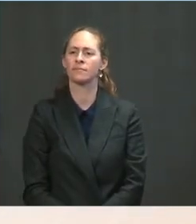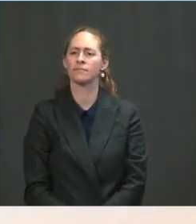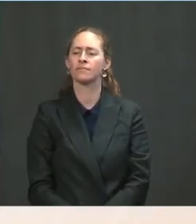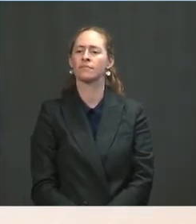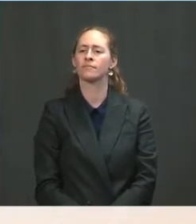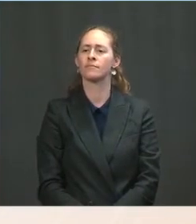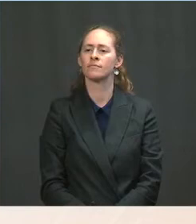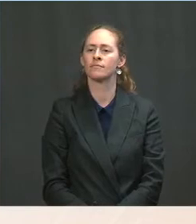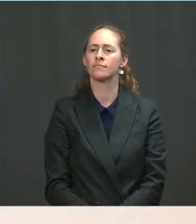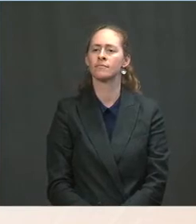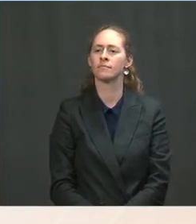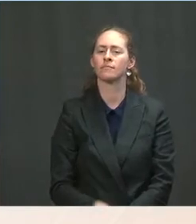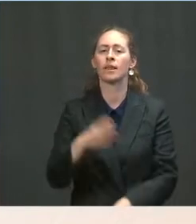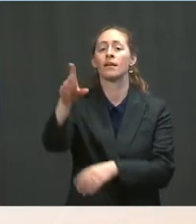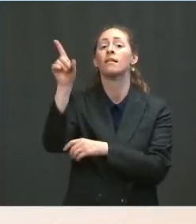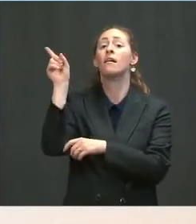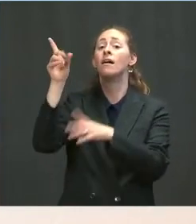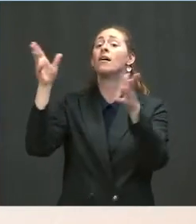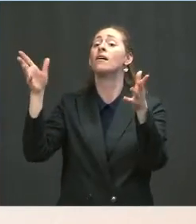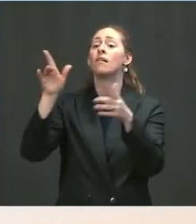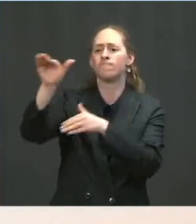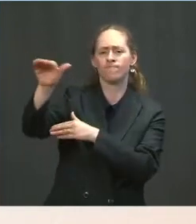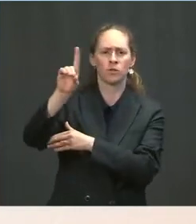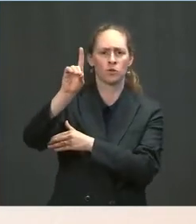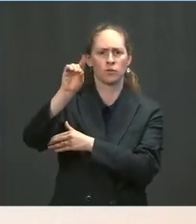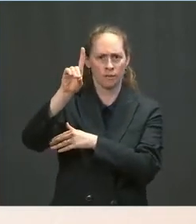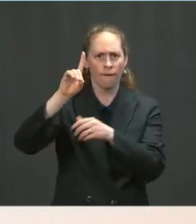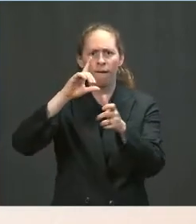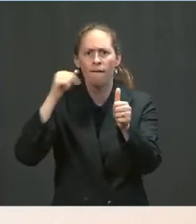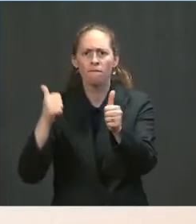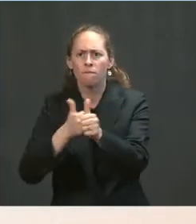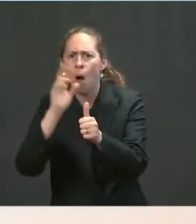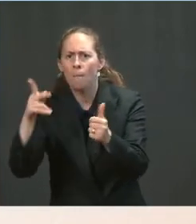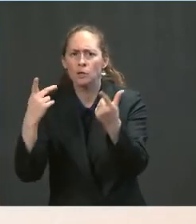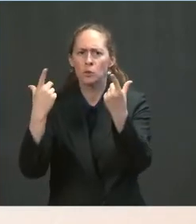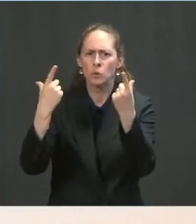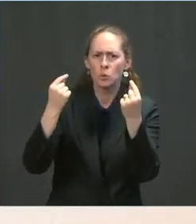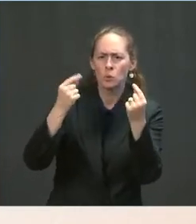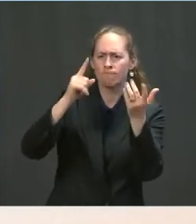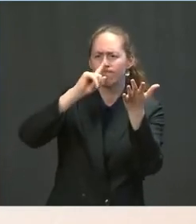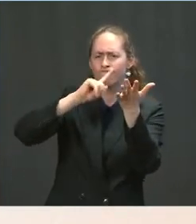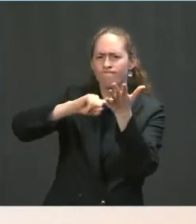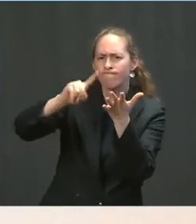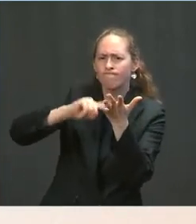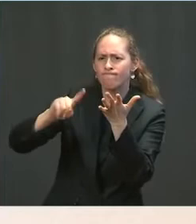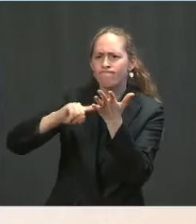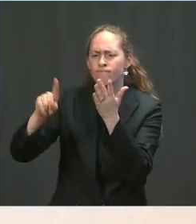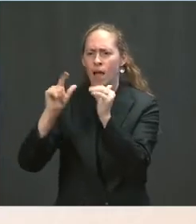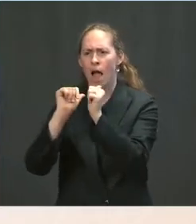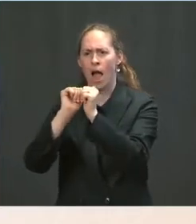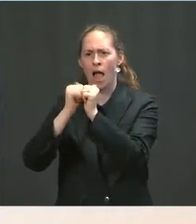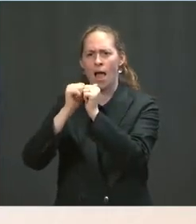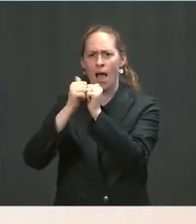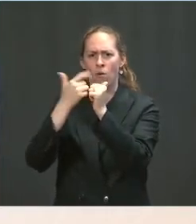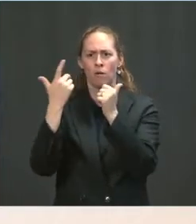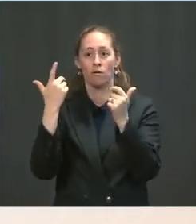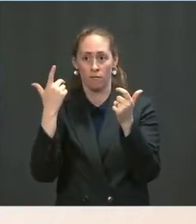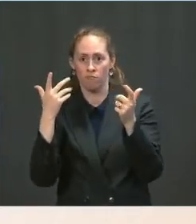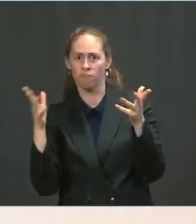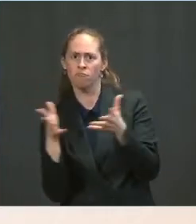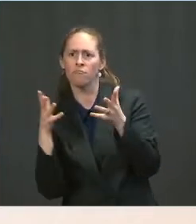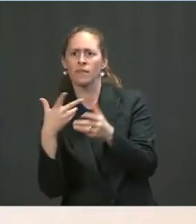of Defense to look into how and when they will add COVID to the list of mandatory